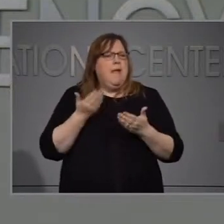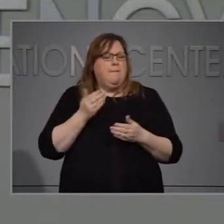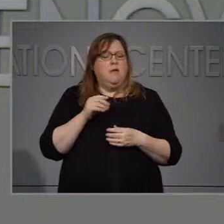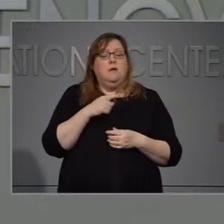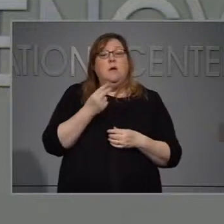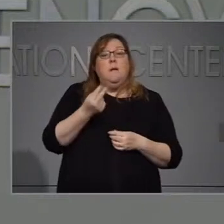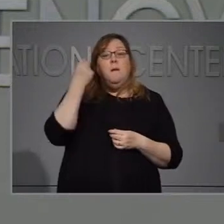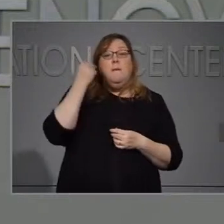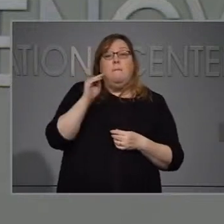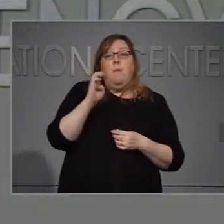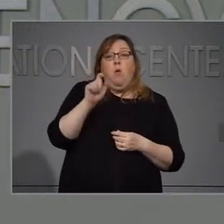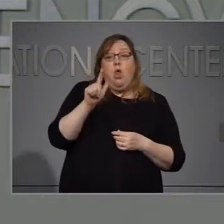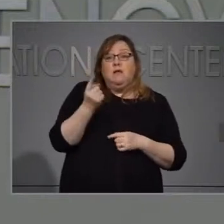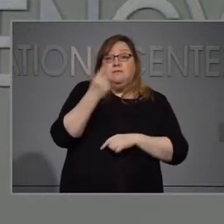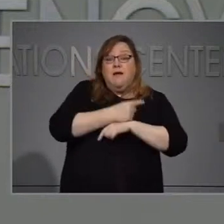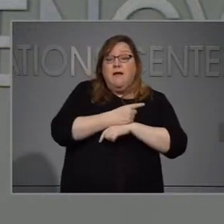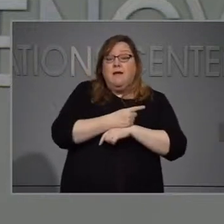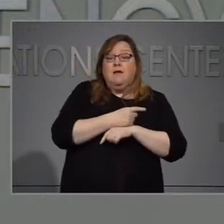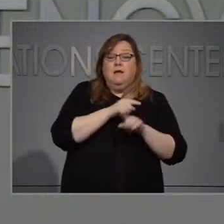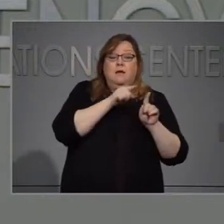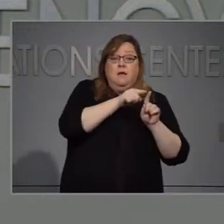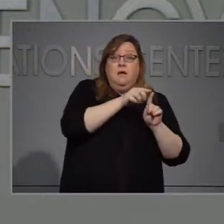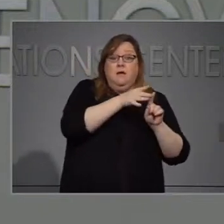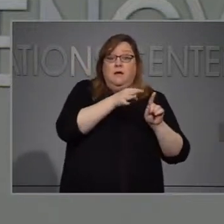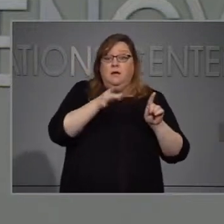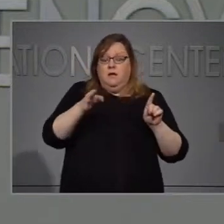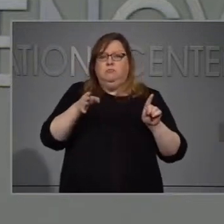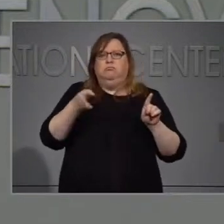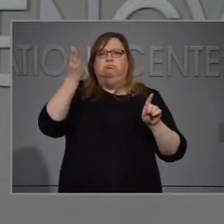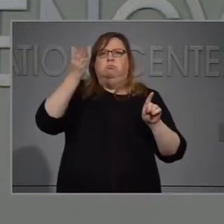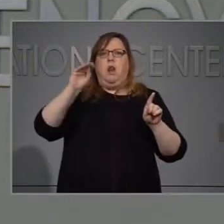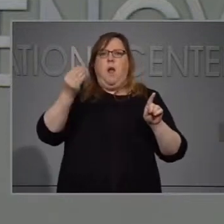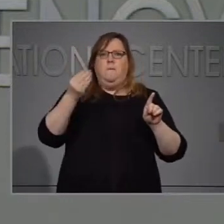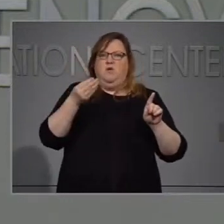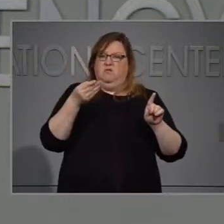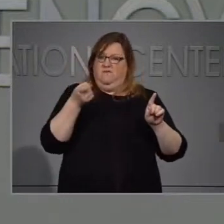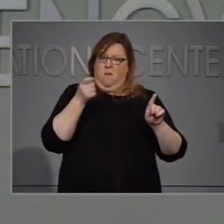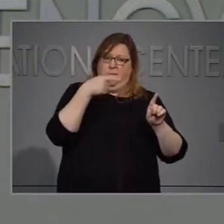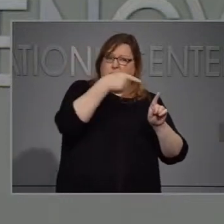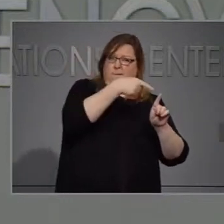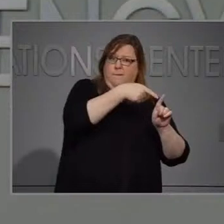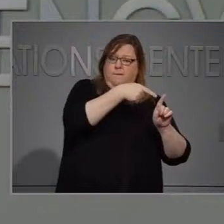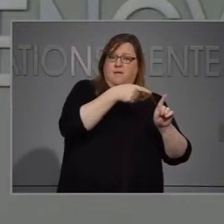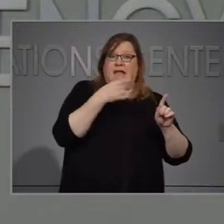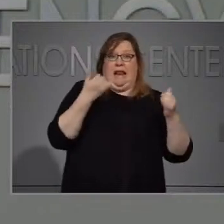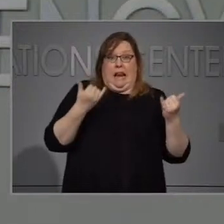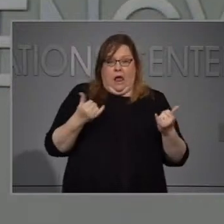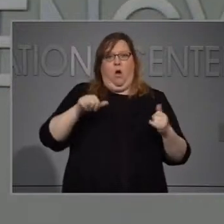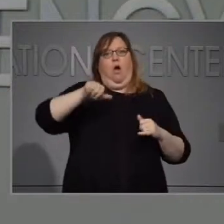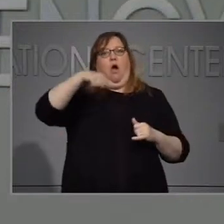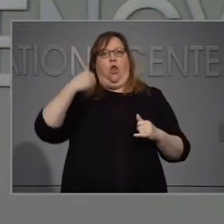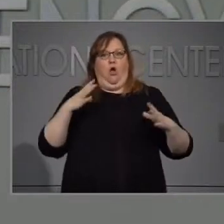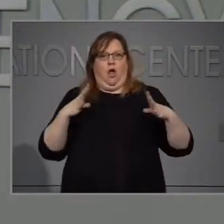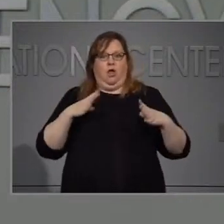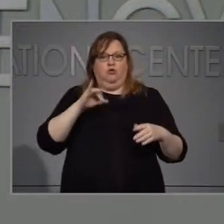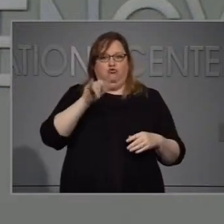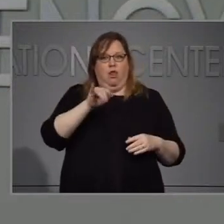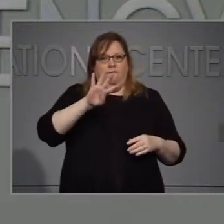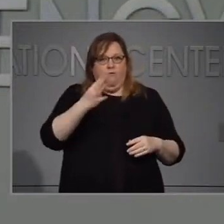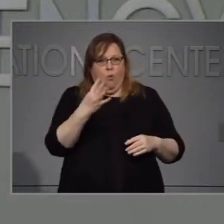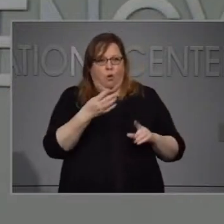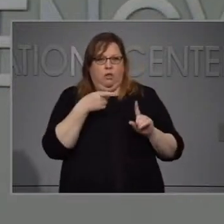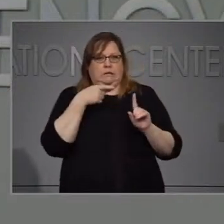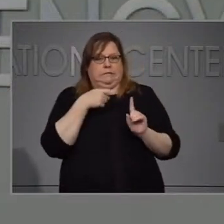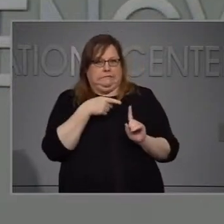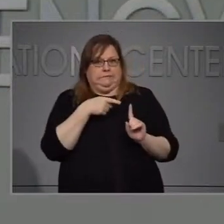our trends are you expecting after this holiday weekend? And specifically, what would you say to young people who might be going out given the